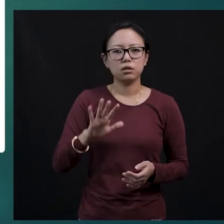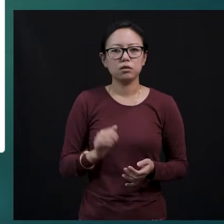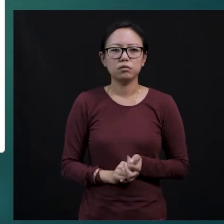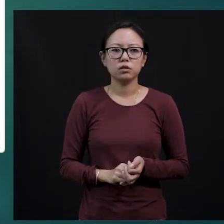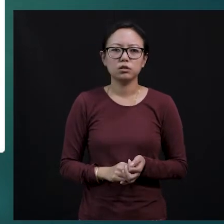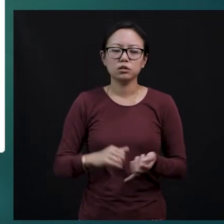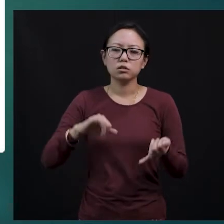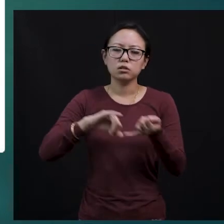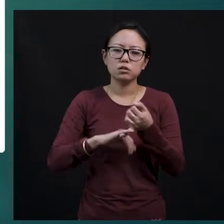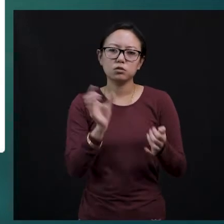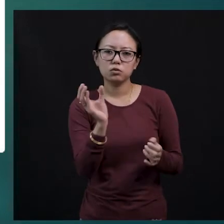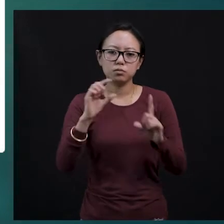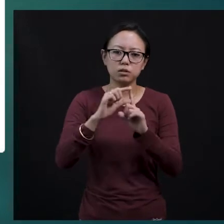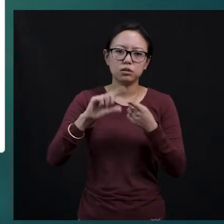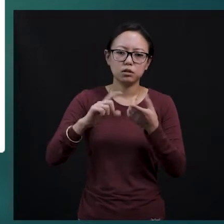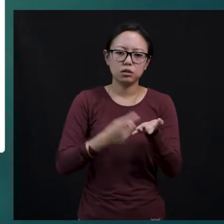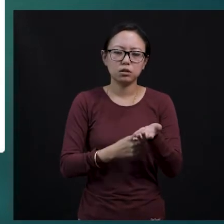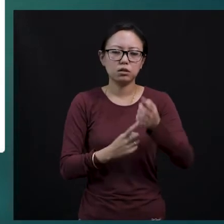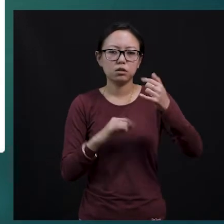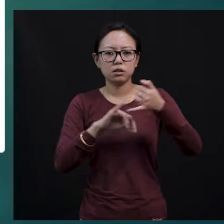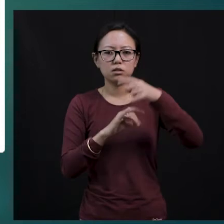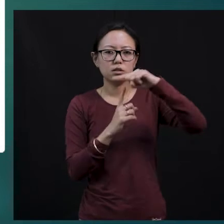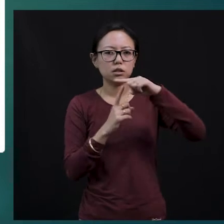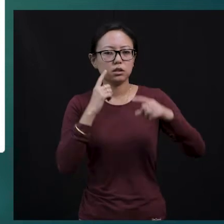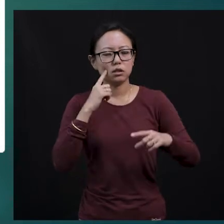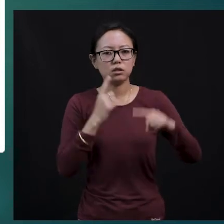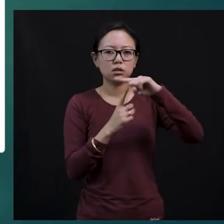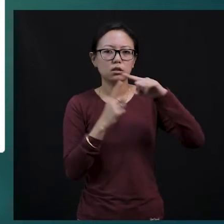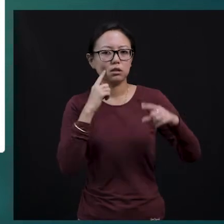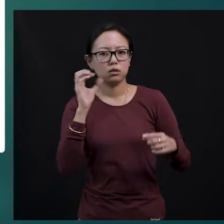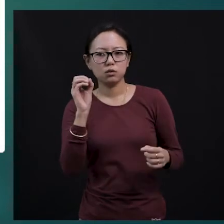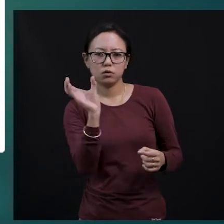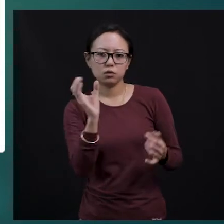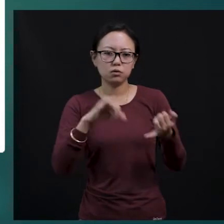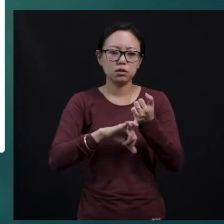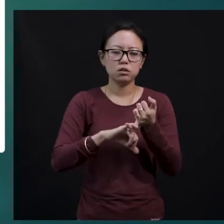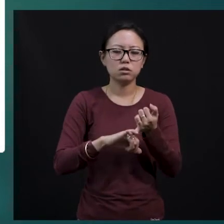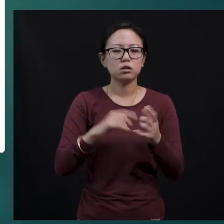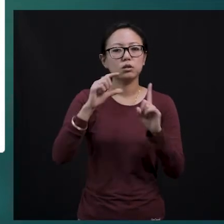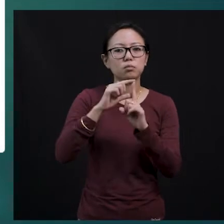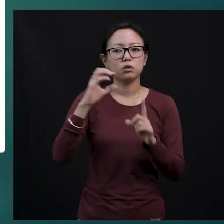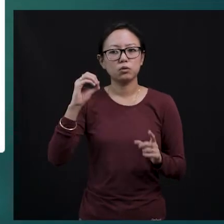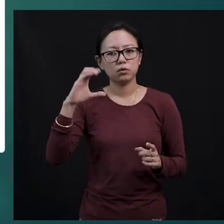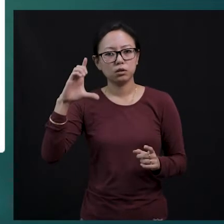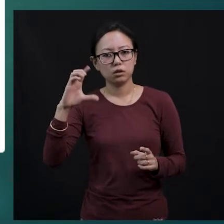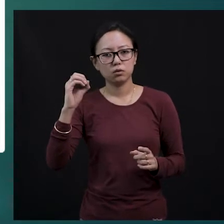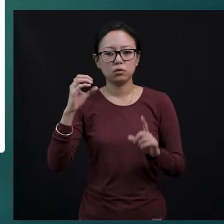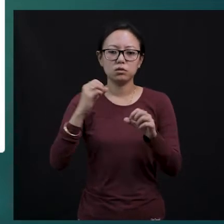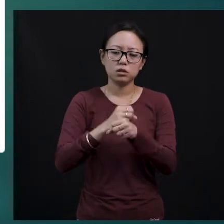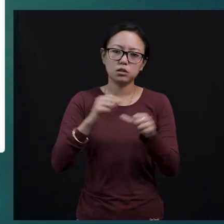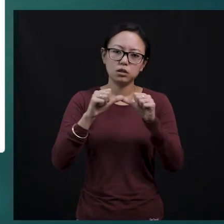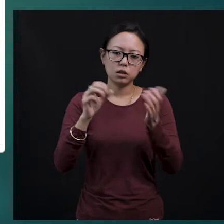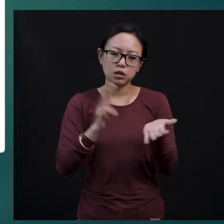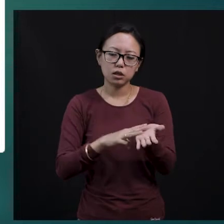at least the modern India does not believe in. There was polygamy especially with the nobles and the rich people around.